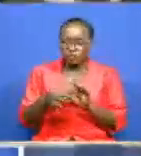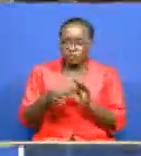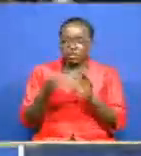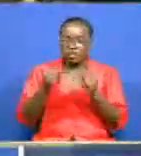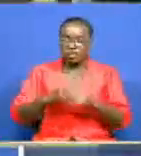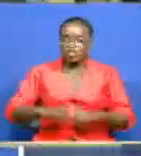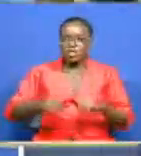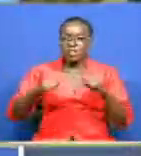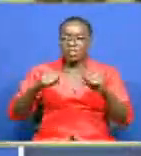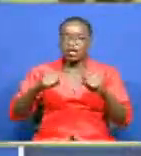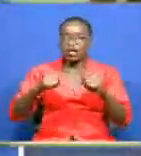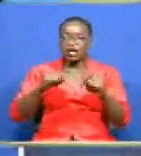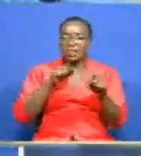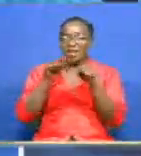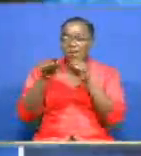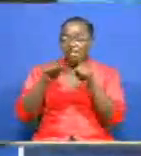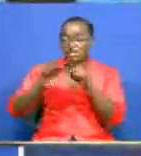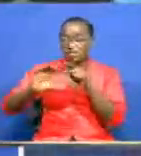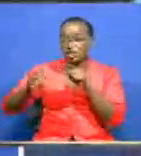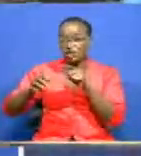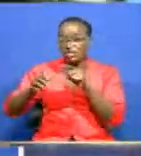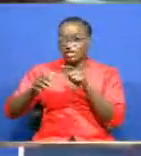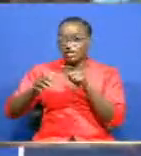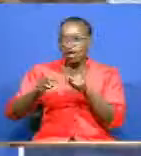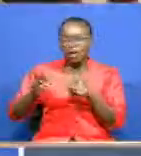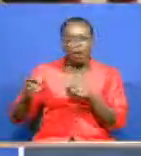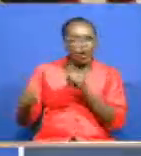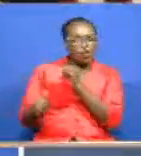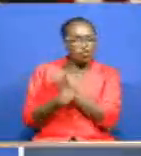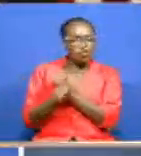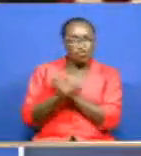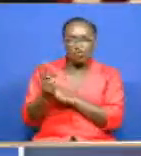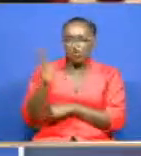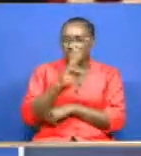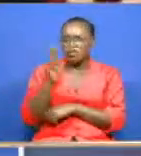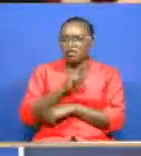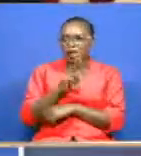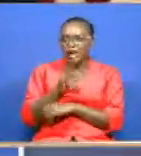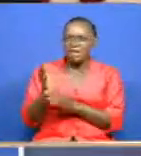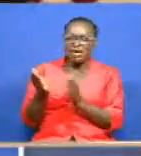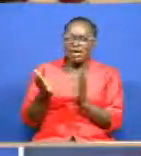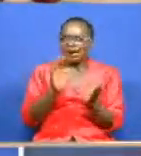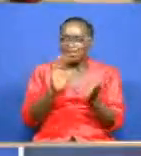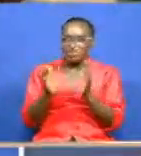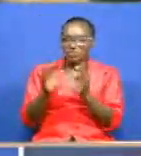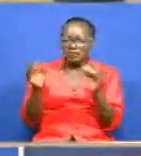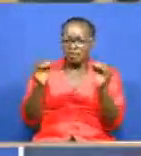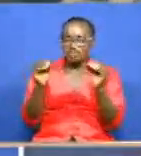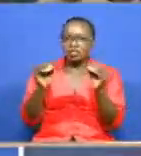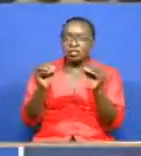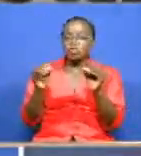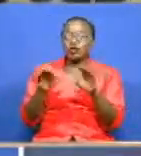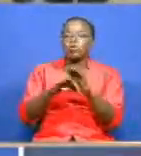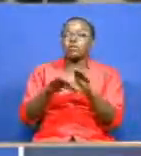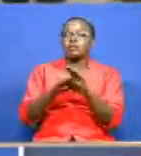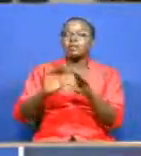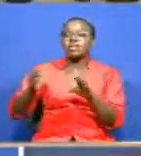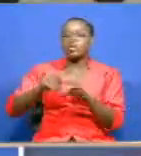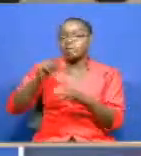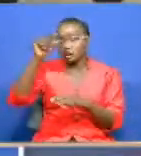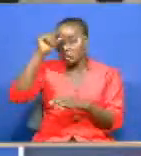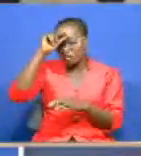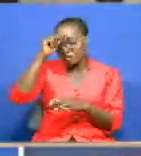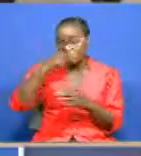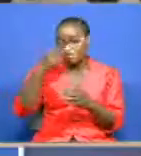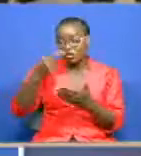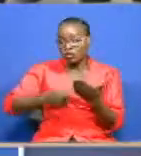Washira accused the counties of hostility and unfair labor practices meted on their members by the county governments,